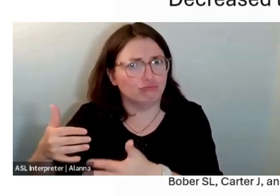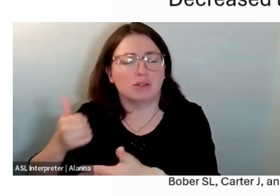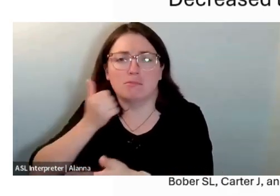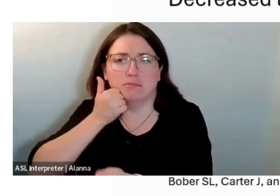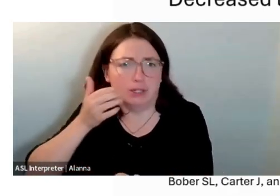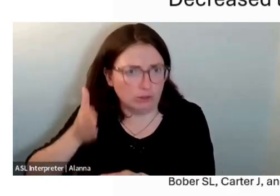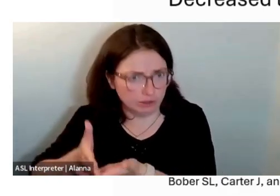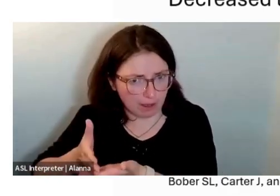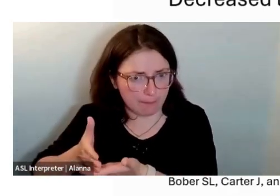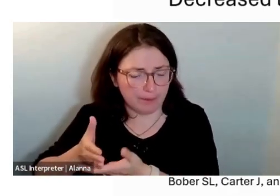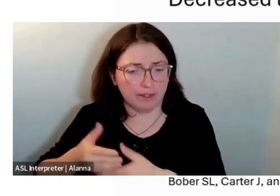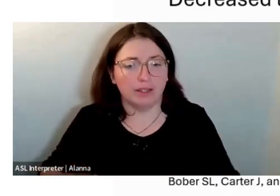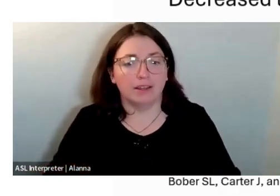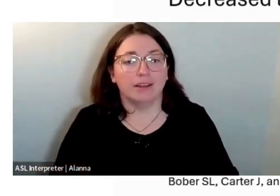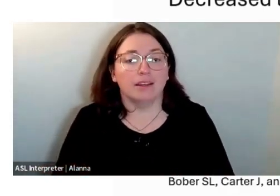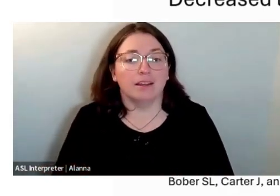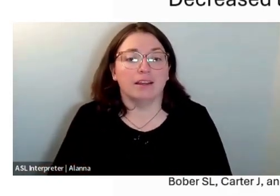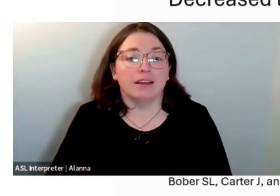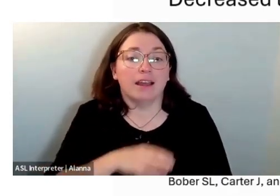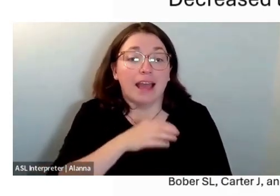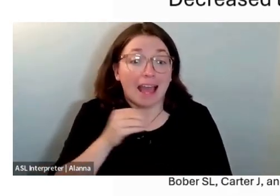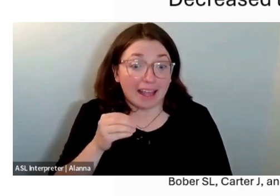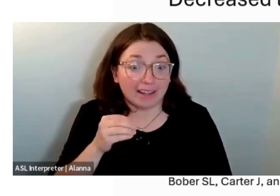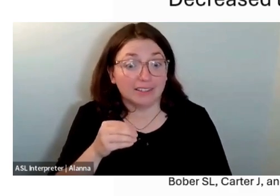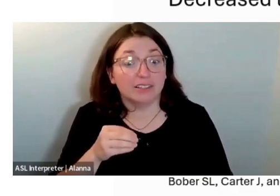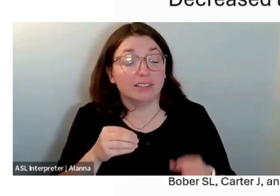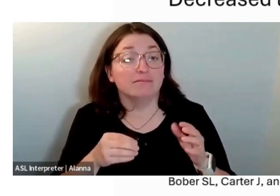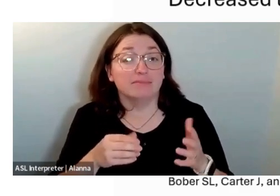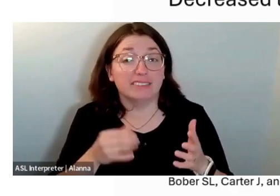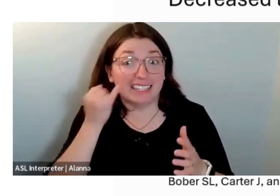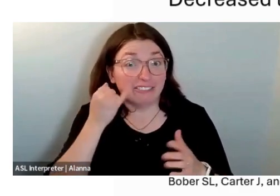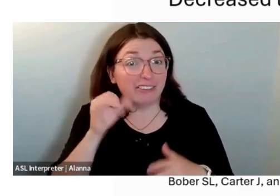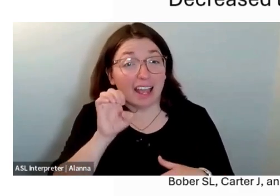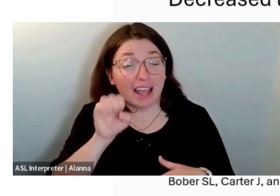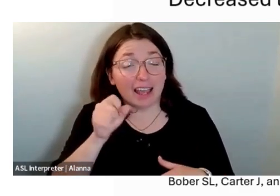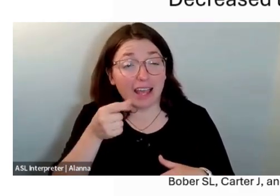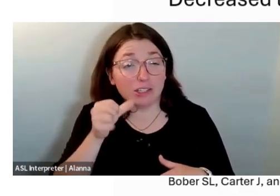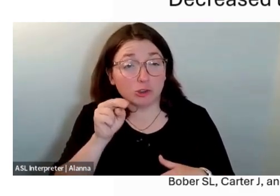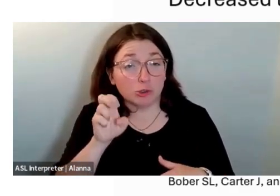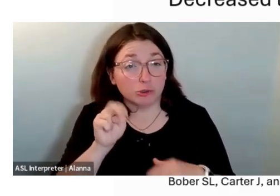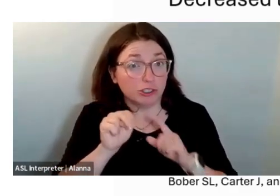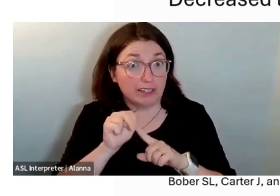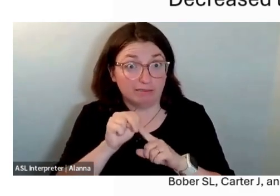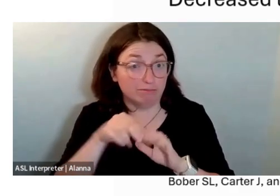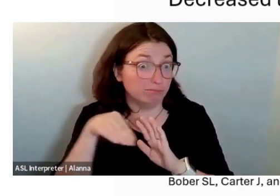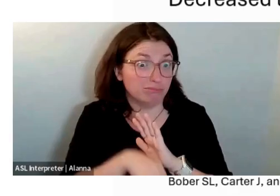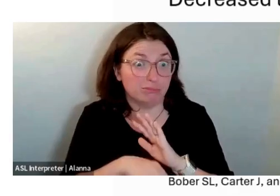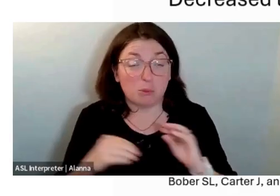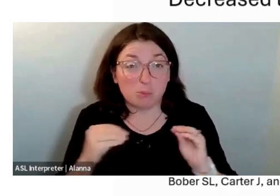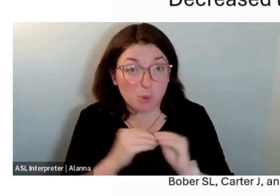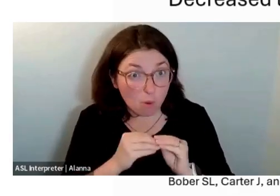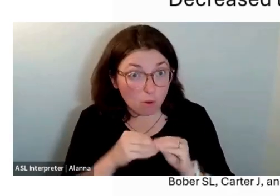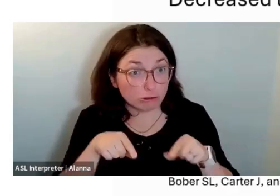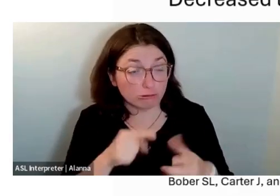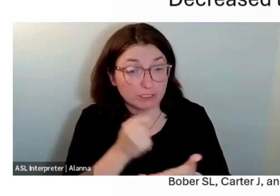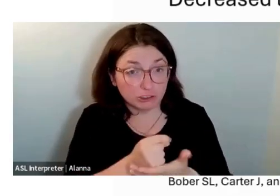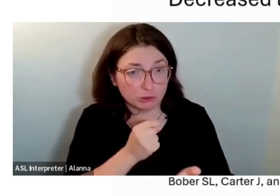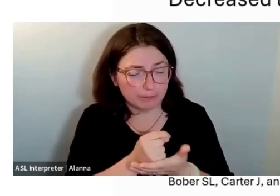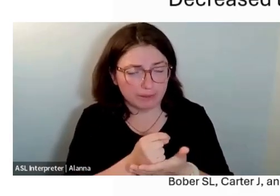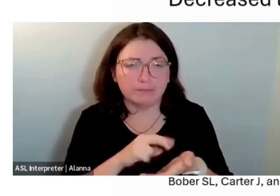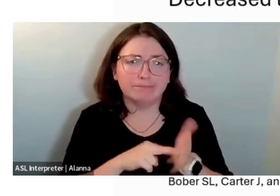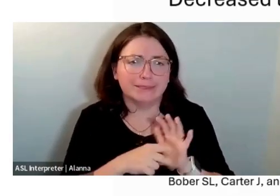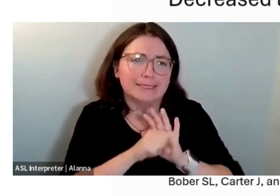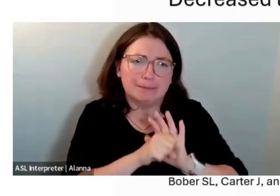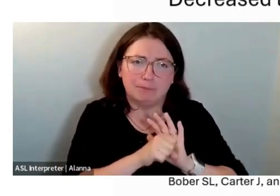treatment purposes can worsen symptoms quite a bit. So these tissue changes don't matter only during sex. They